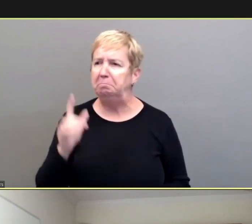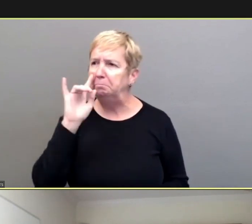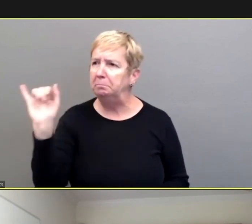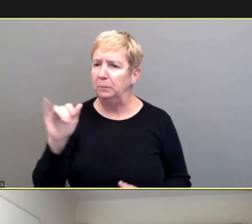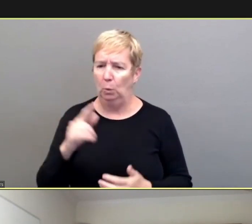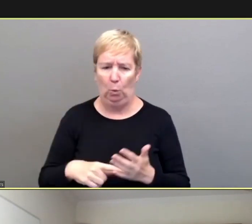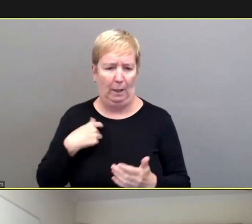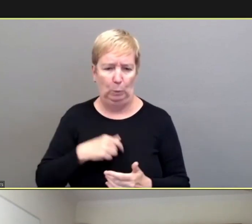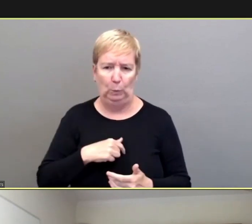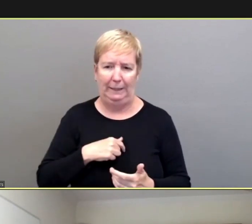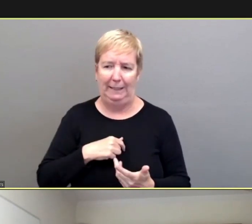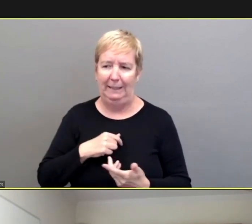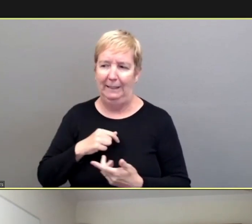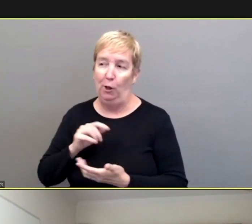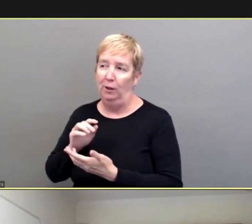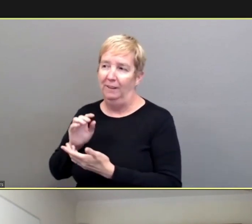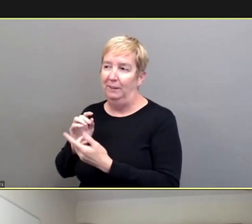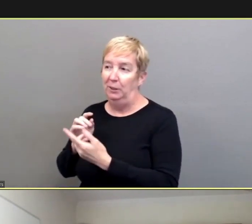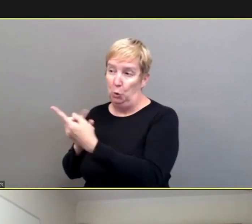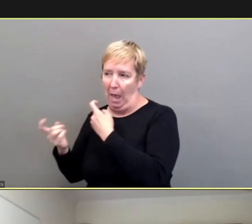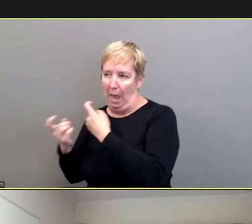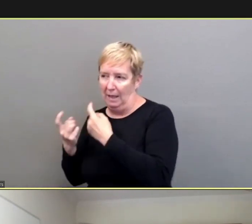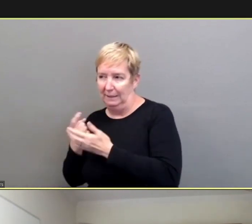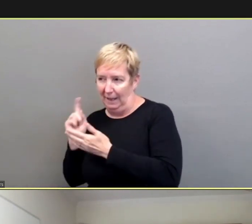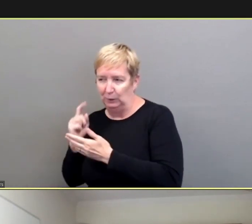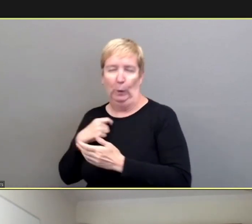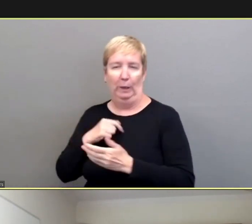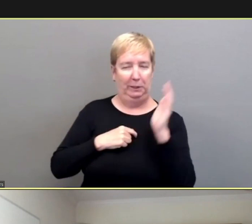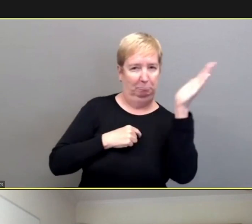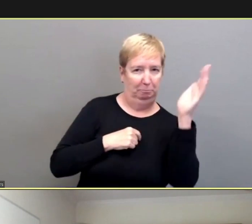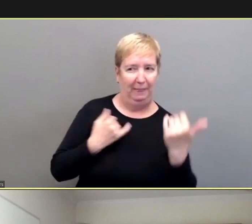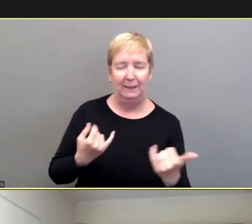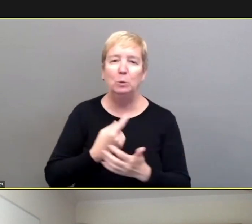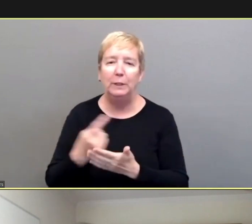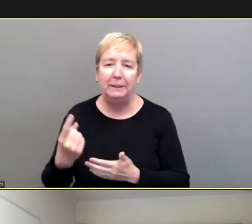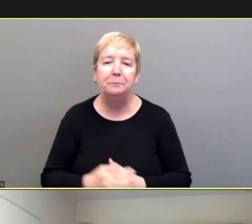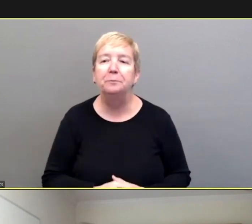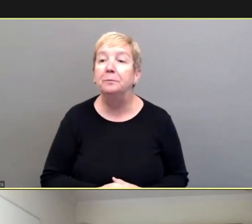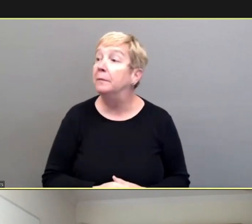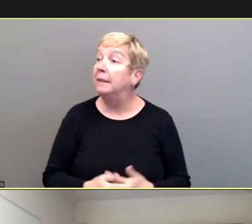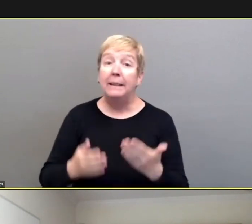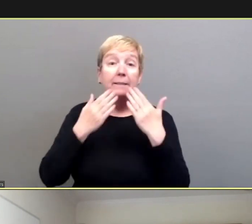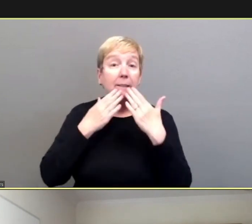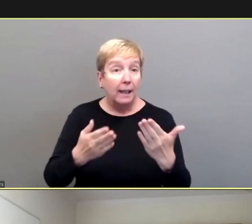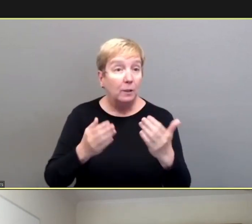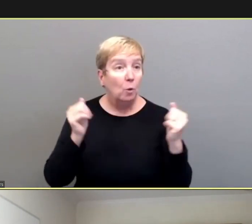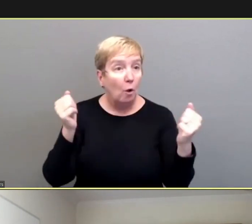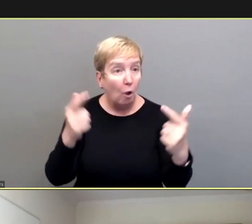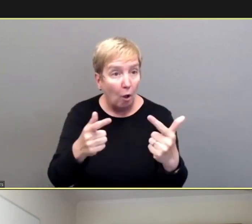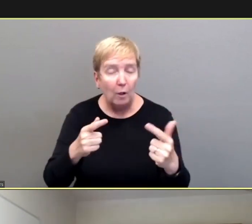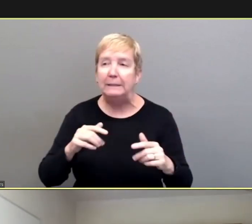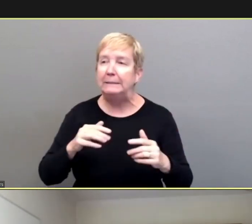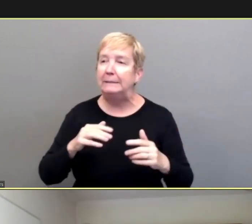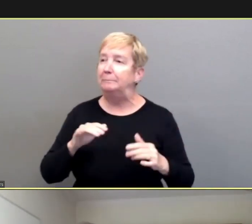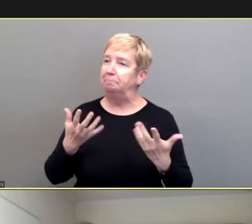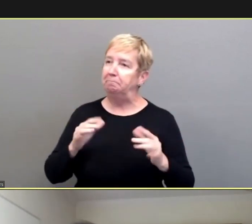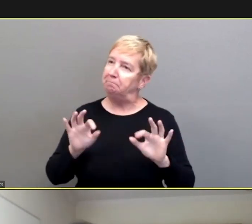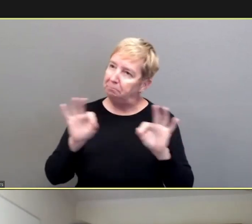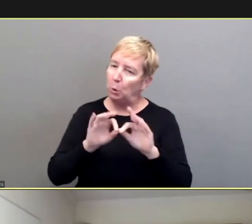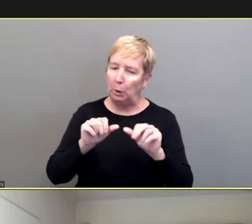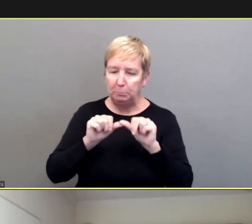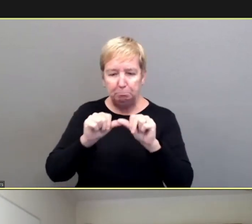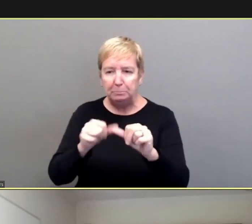this week from the questions we couldn't answer last week. So thanks. Have a great day. Stay safe. Wear a mask indoors.